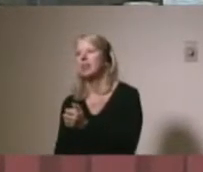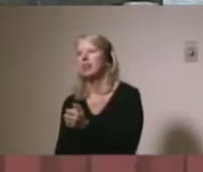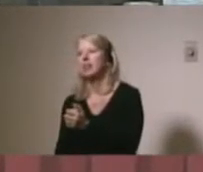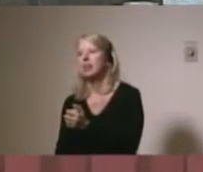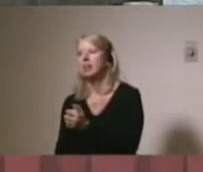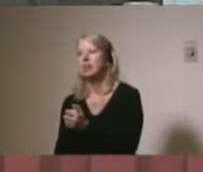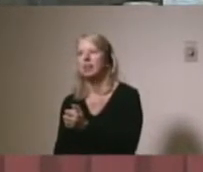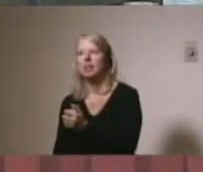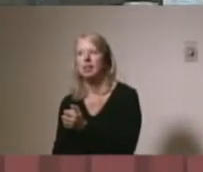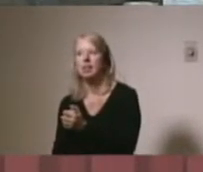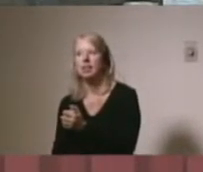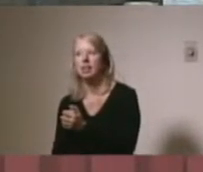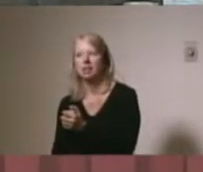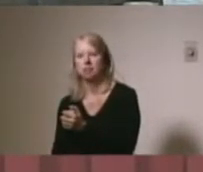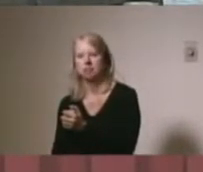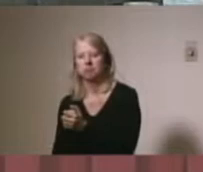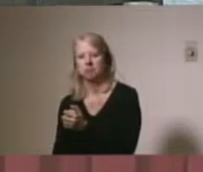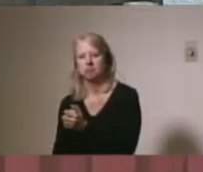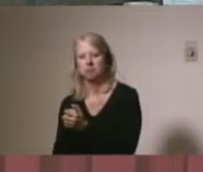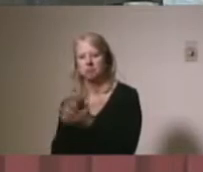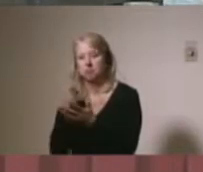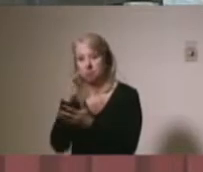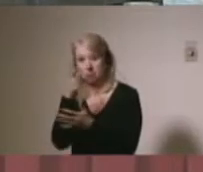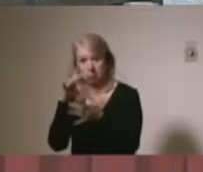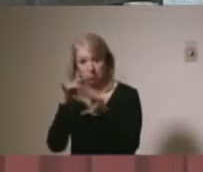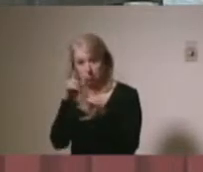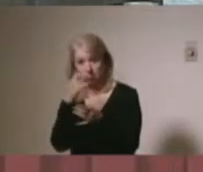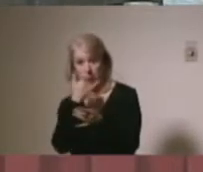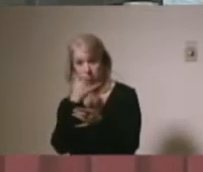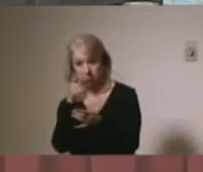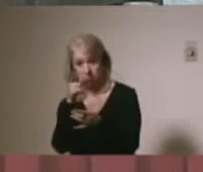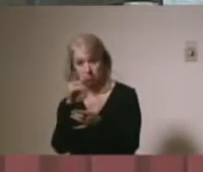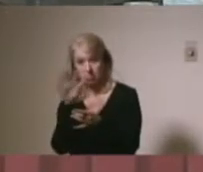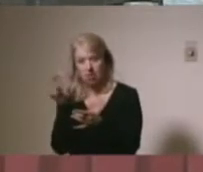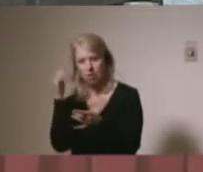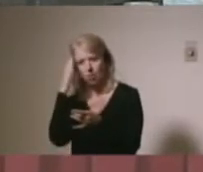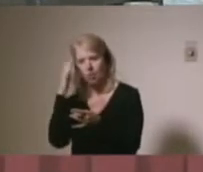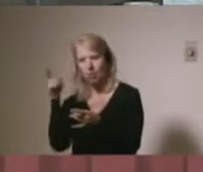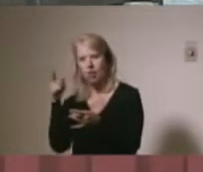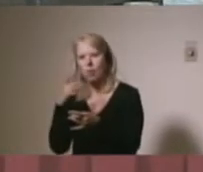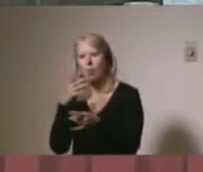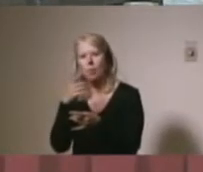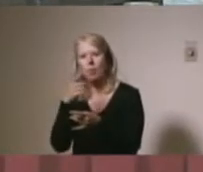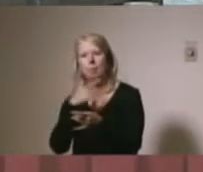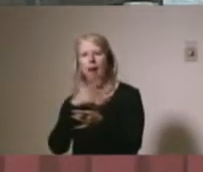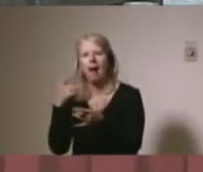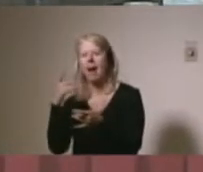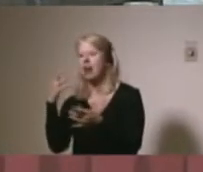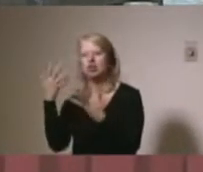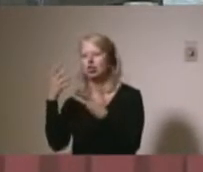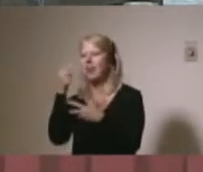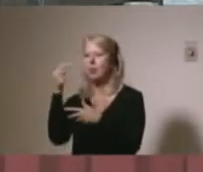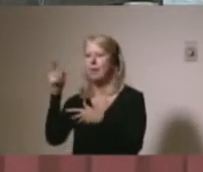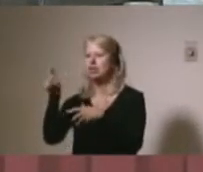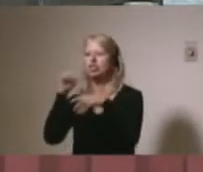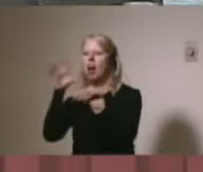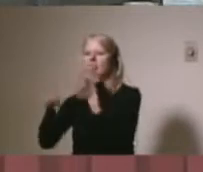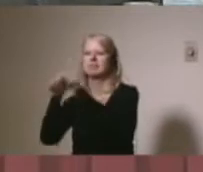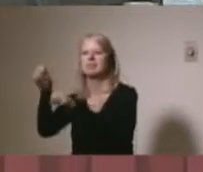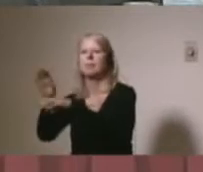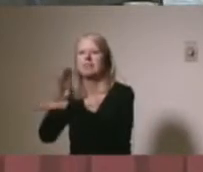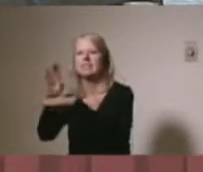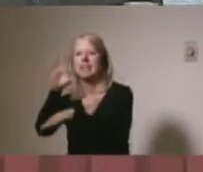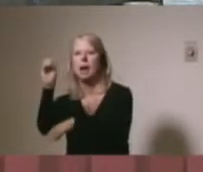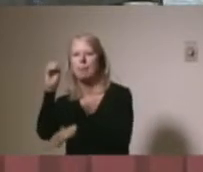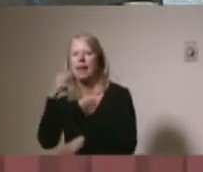it's their role to say, no, there's no need for government and business. And so they're saying those sorts of things.